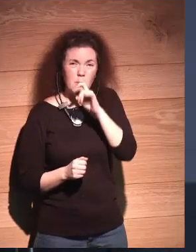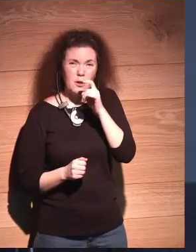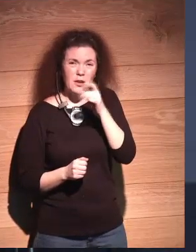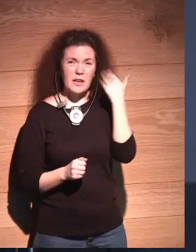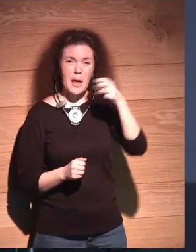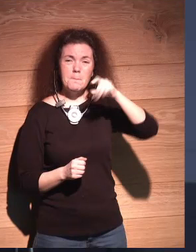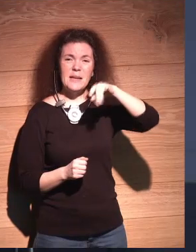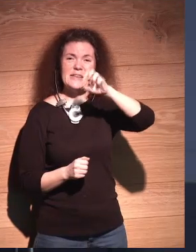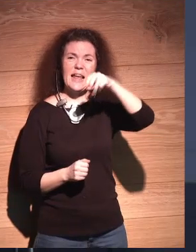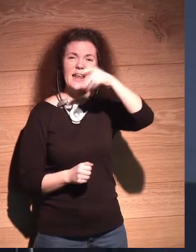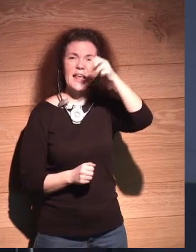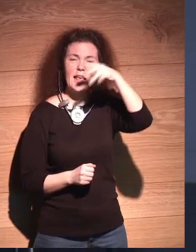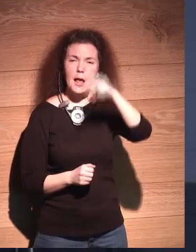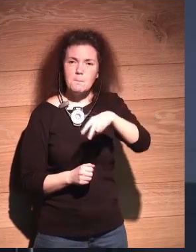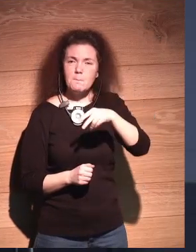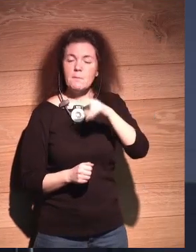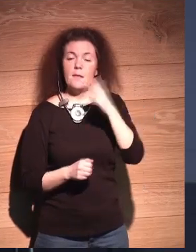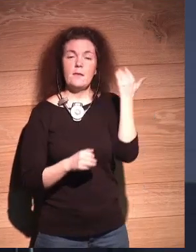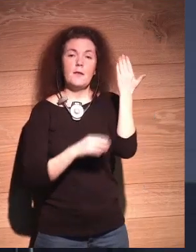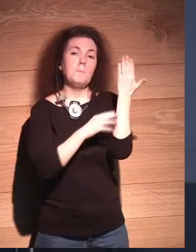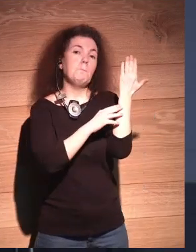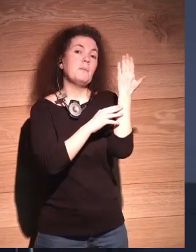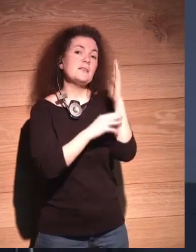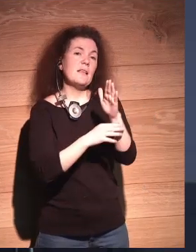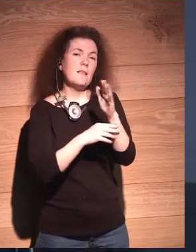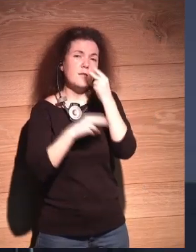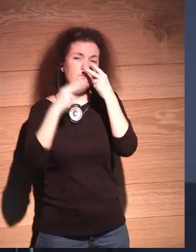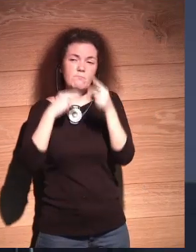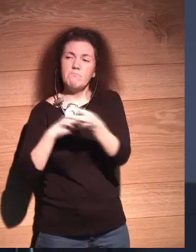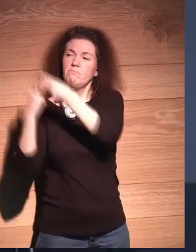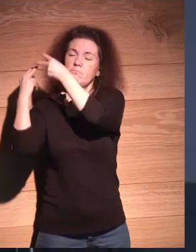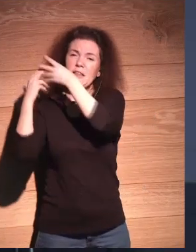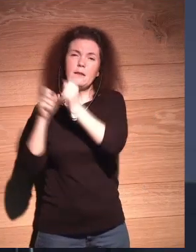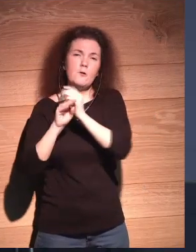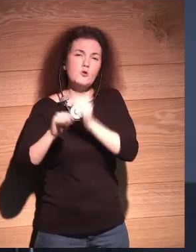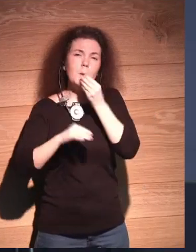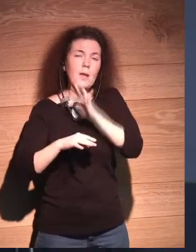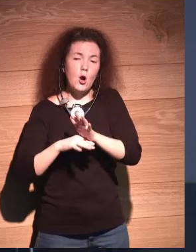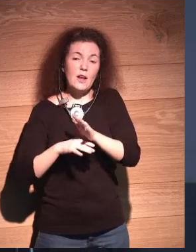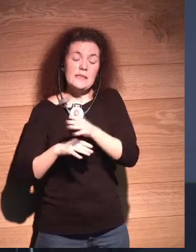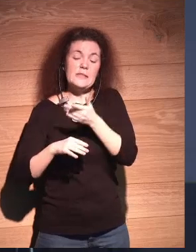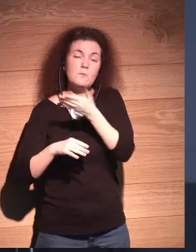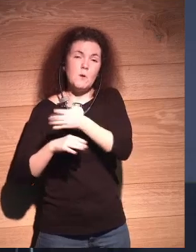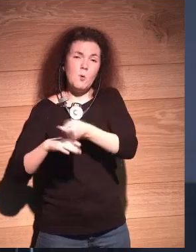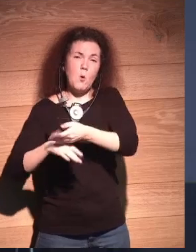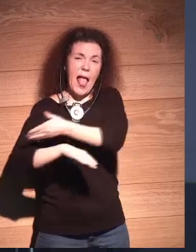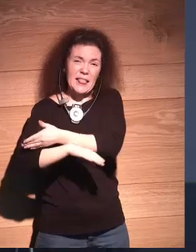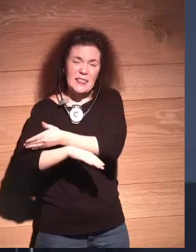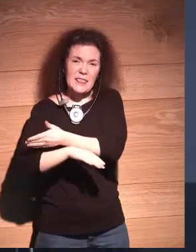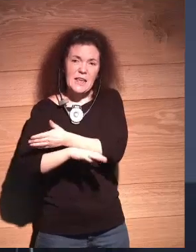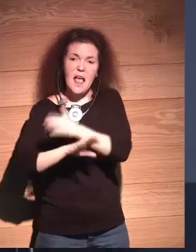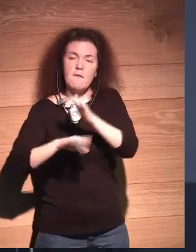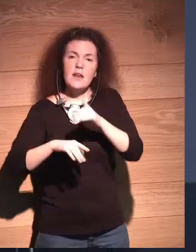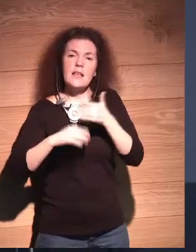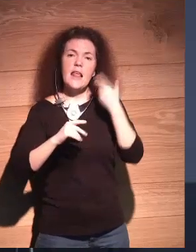I was lucky enough to see Merce Cunningham introducing a retrospective of his best